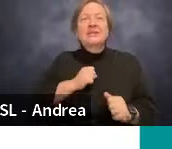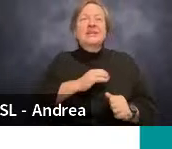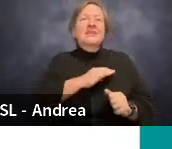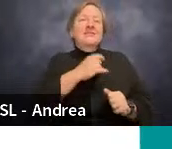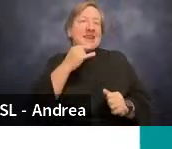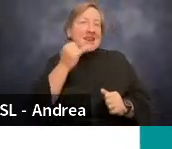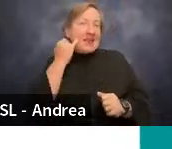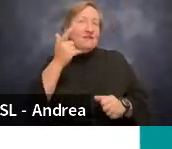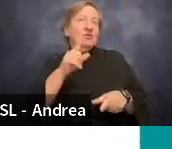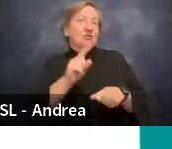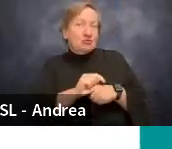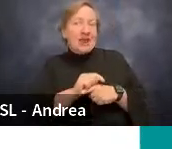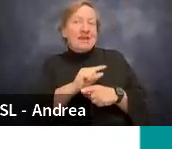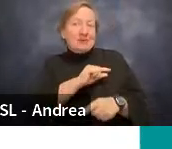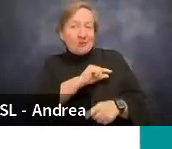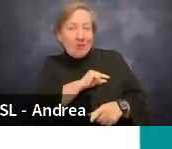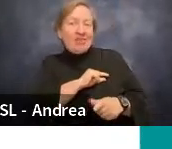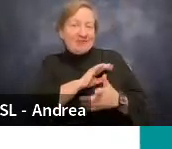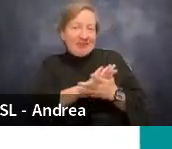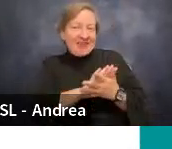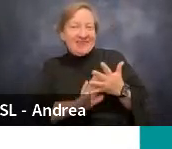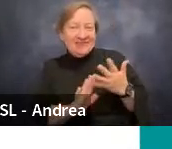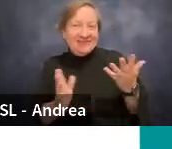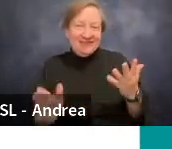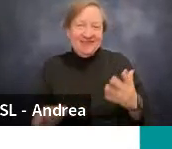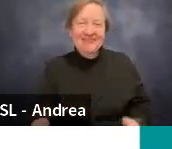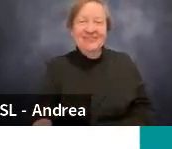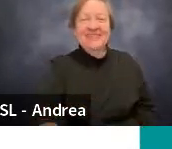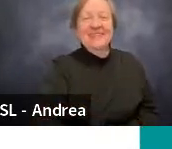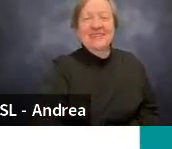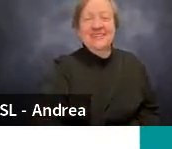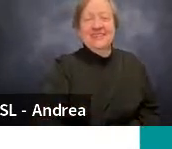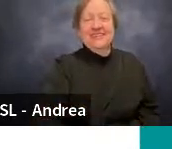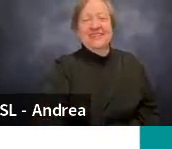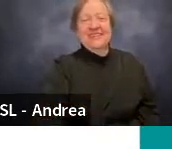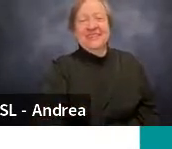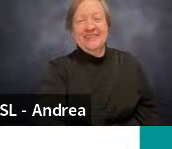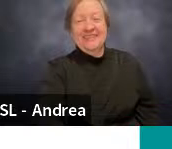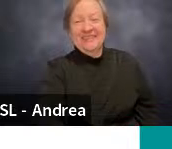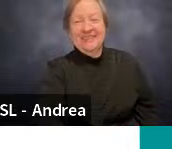assuming you had trained and qualified. that was for me mostly.